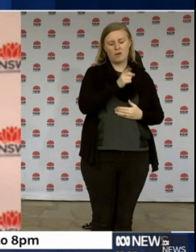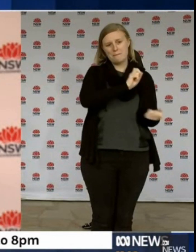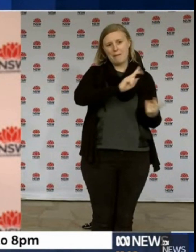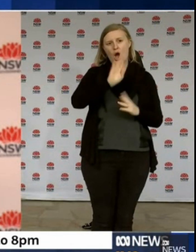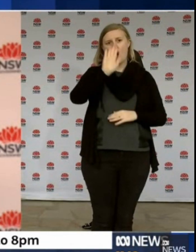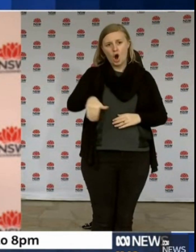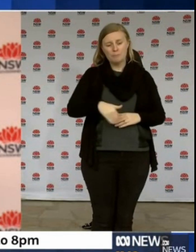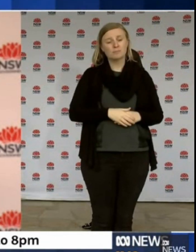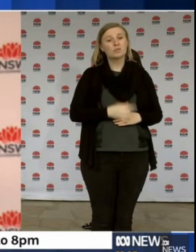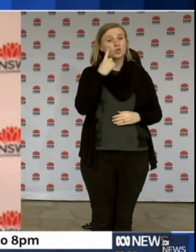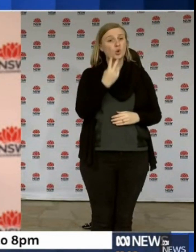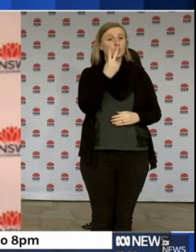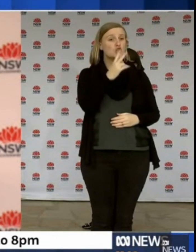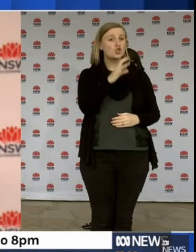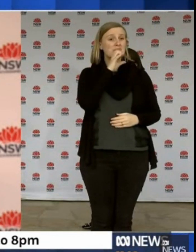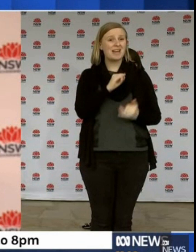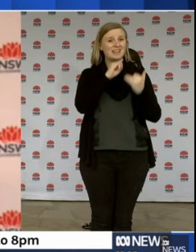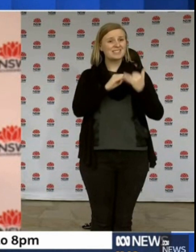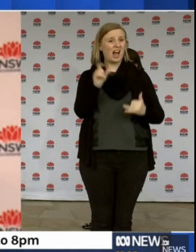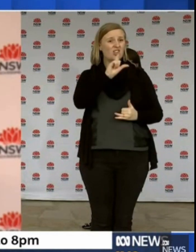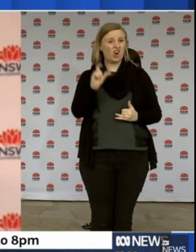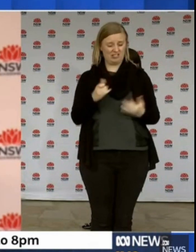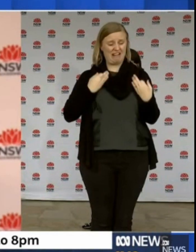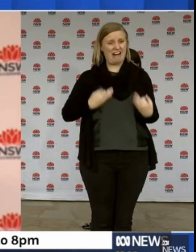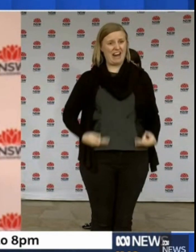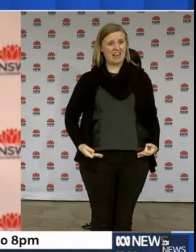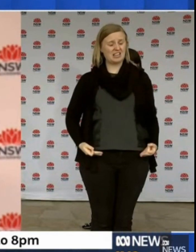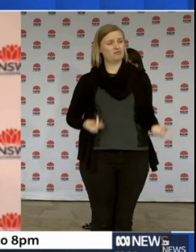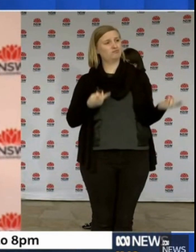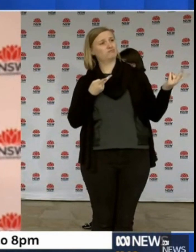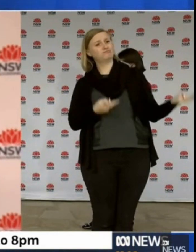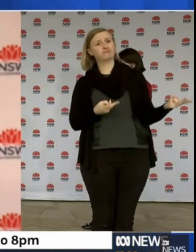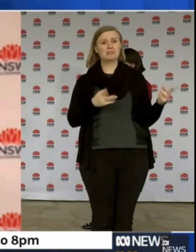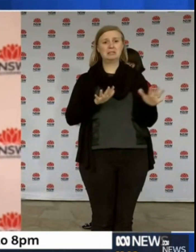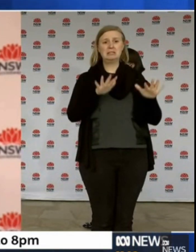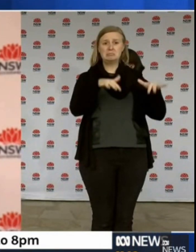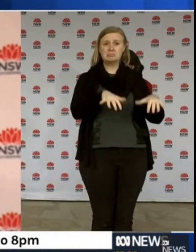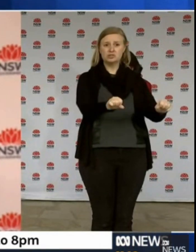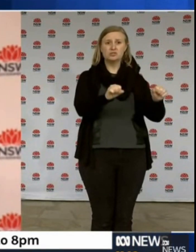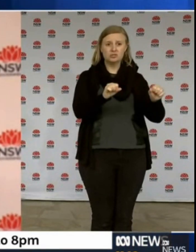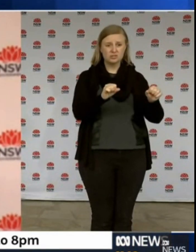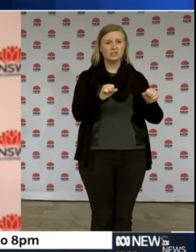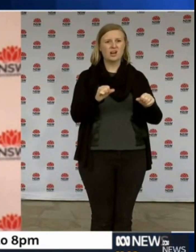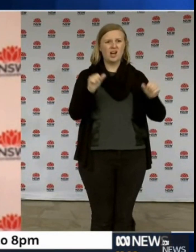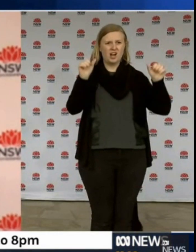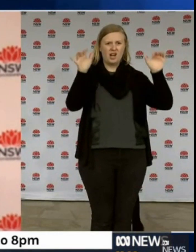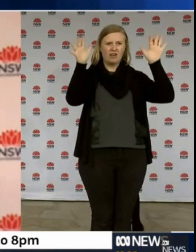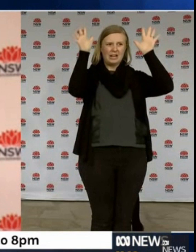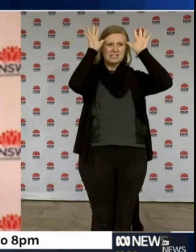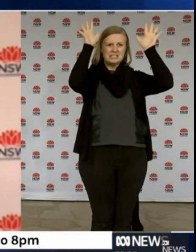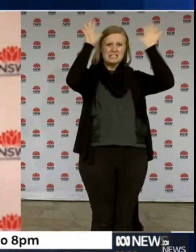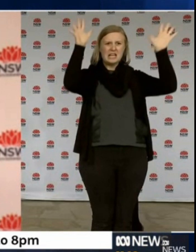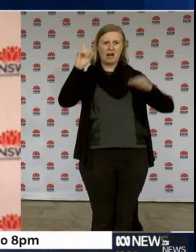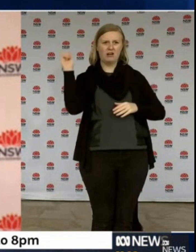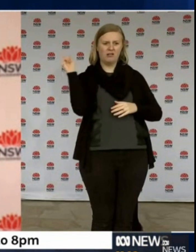2 men sunbaking naked on a beach on the south coast. They were startled by a deer, ran into the